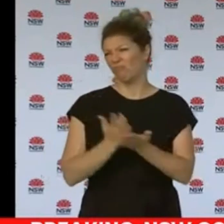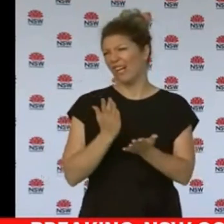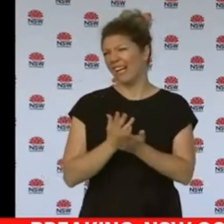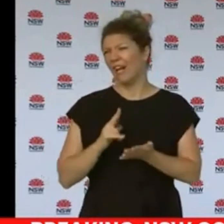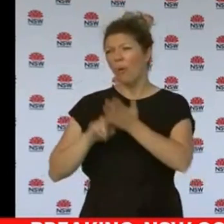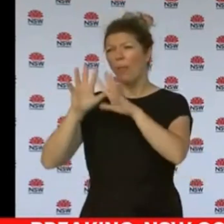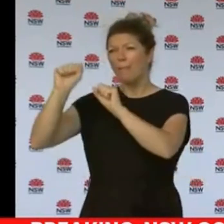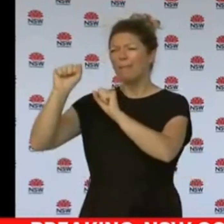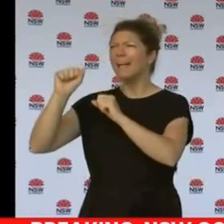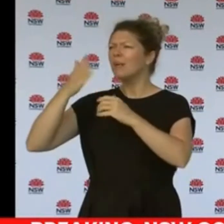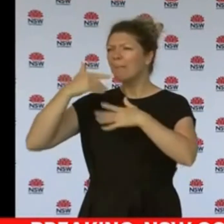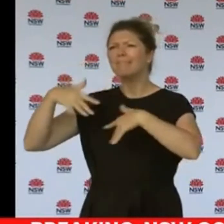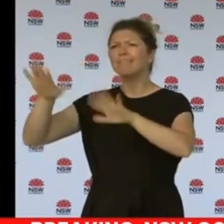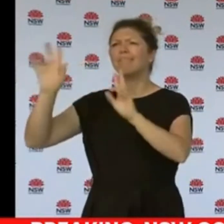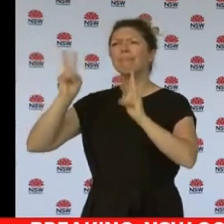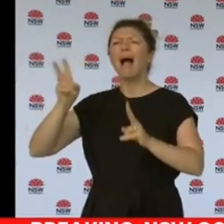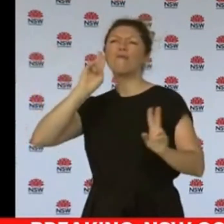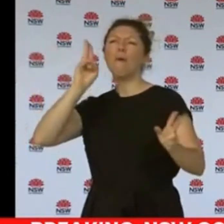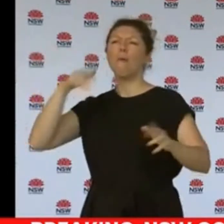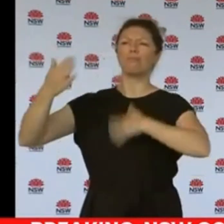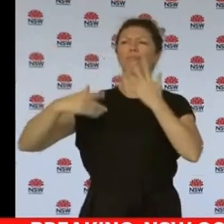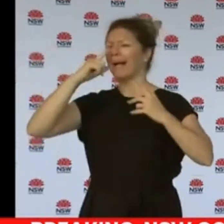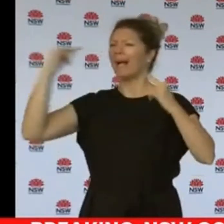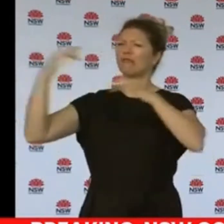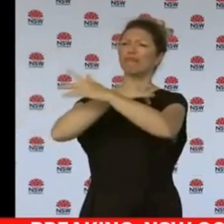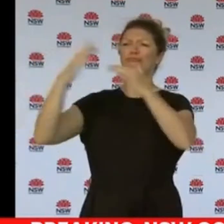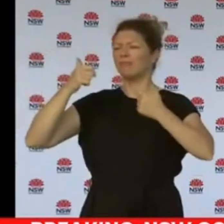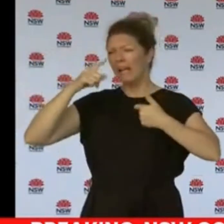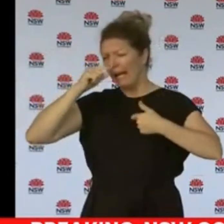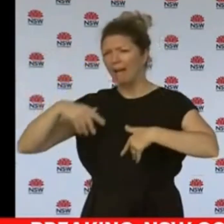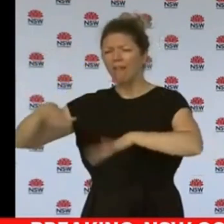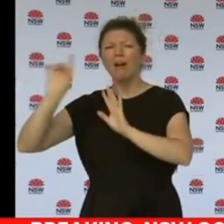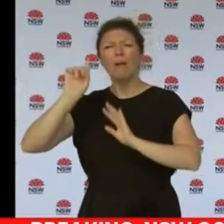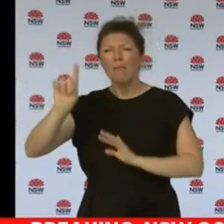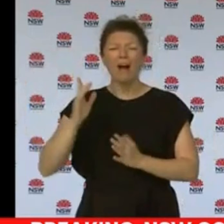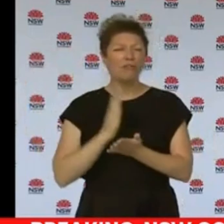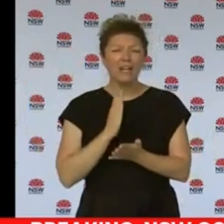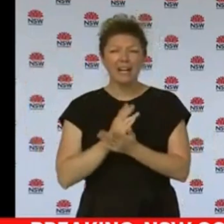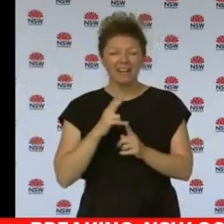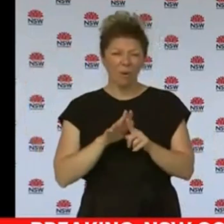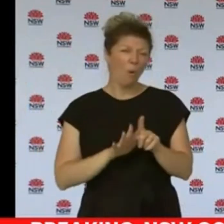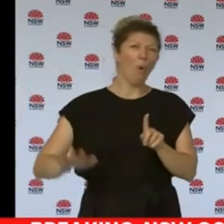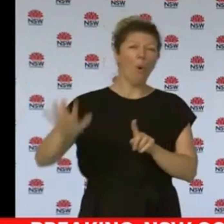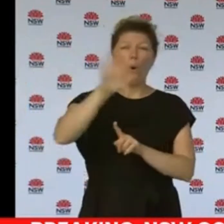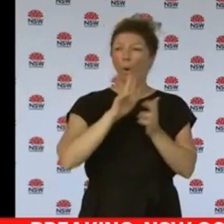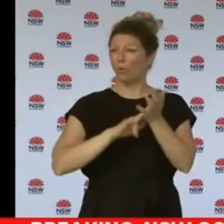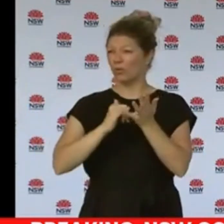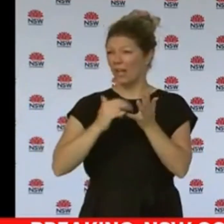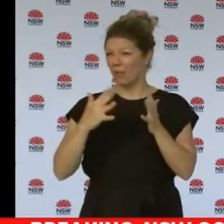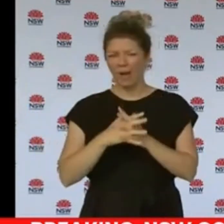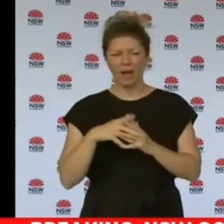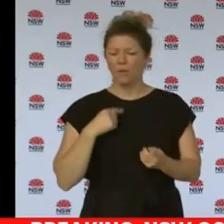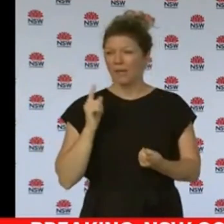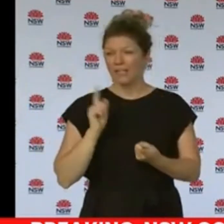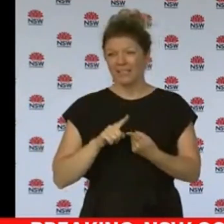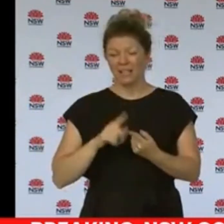Beaches, and again, can I extend my appreciation for their cooperation during the lockdown. But like every resident of New South